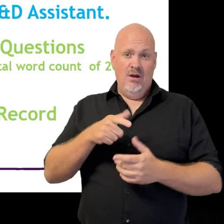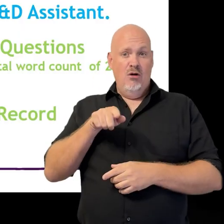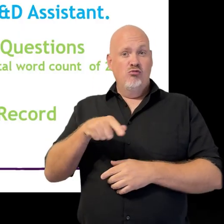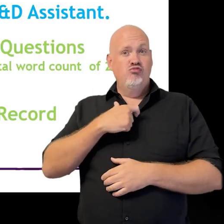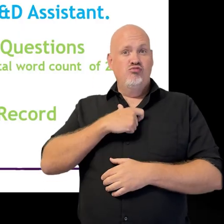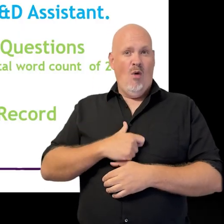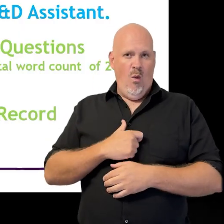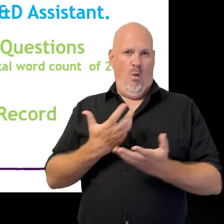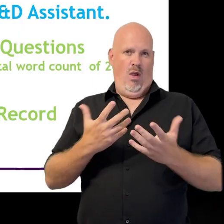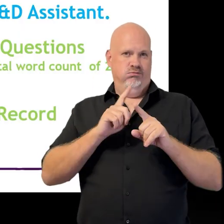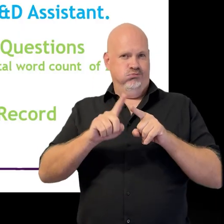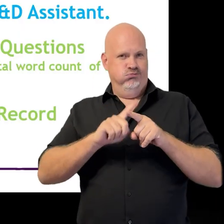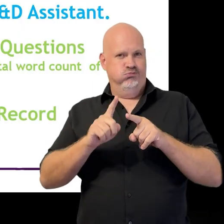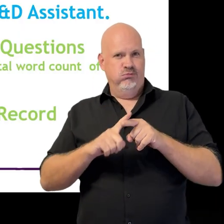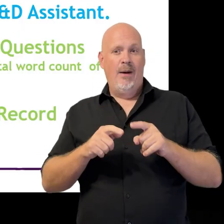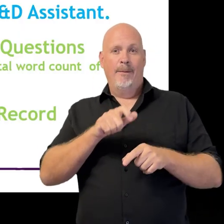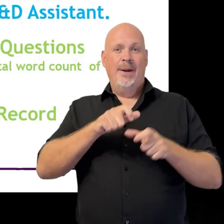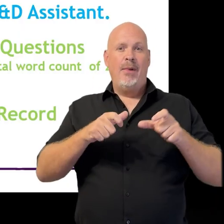record, which